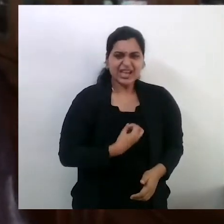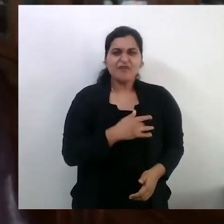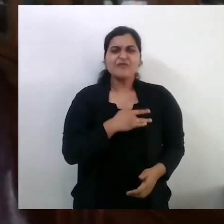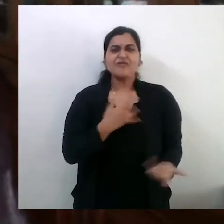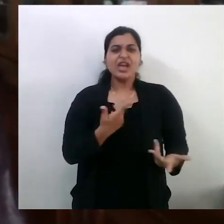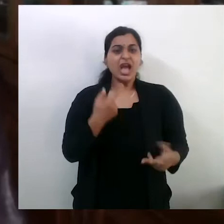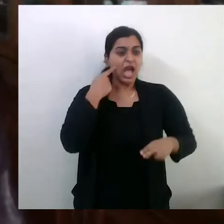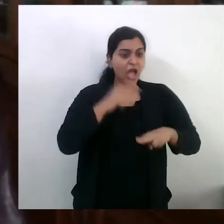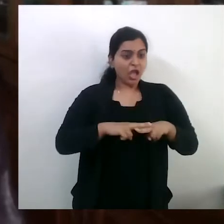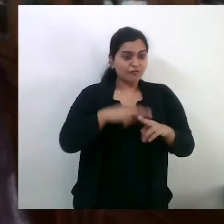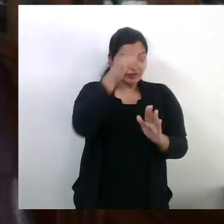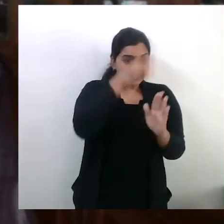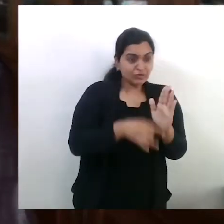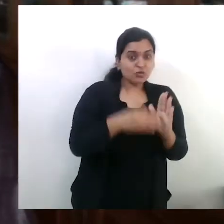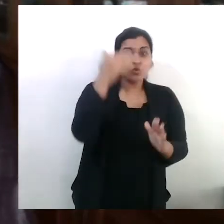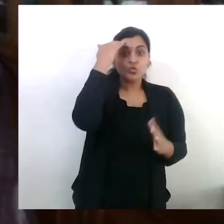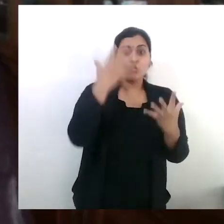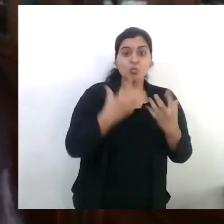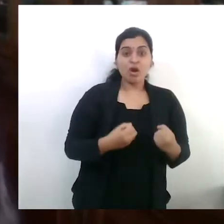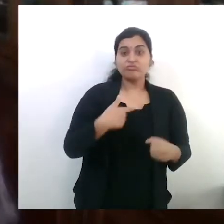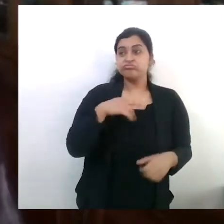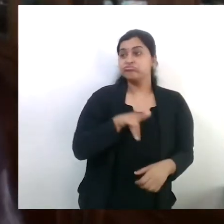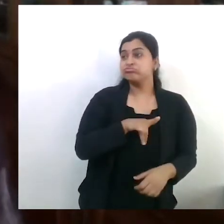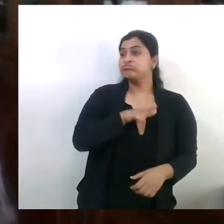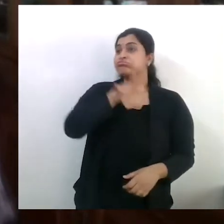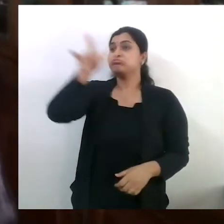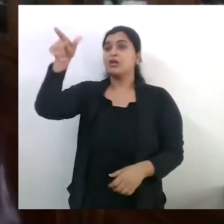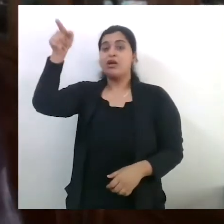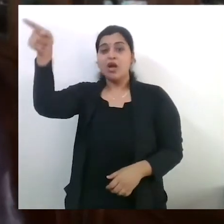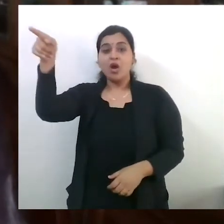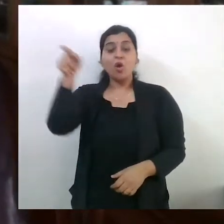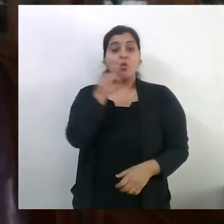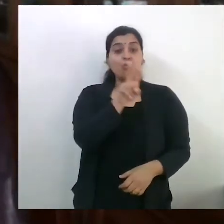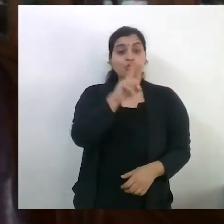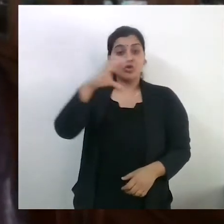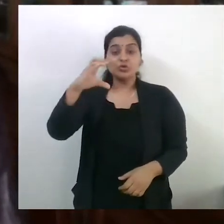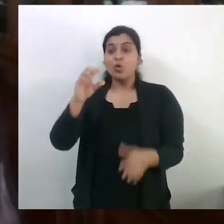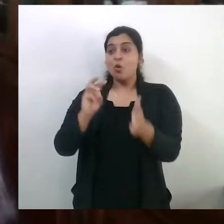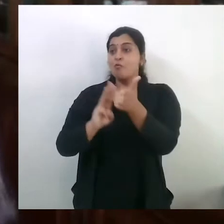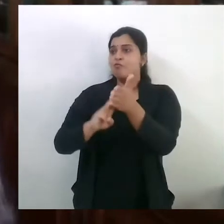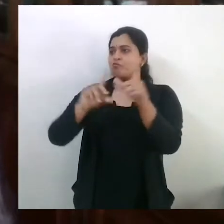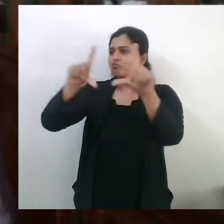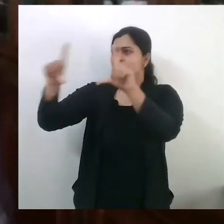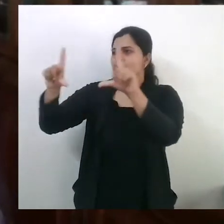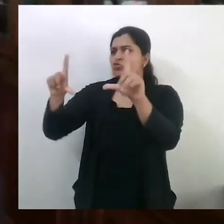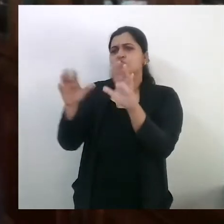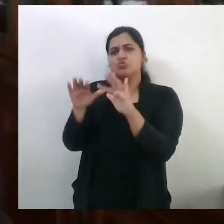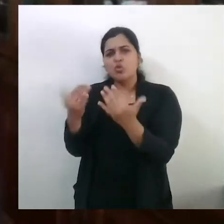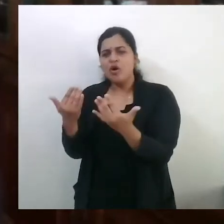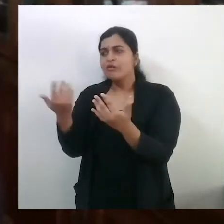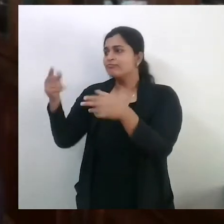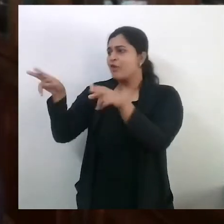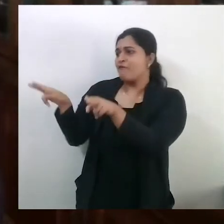England, to the Victoria and Albert Museum, to locate Indian fabrics and designs, and then